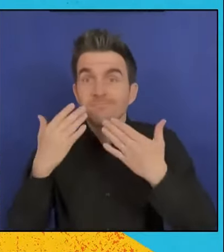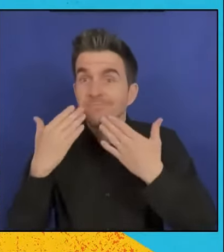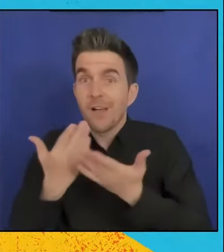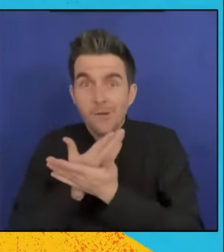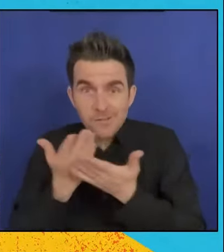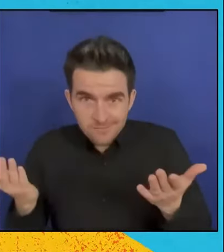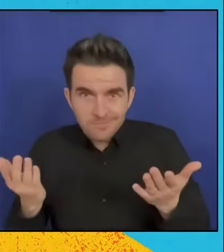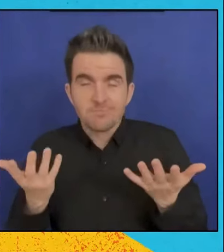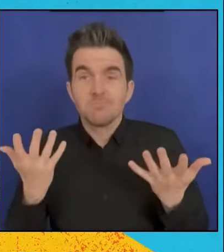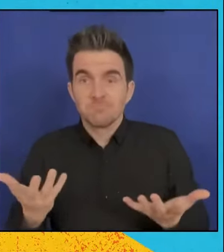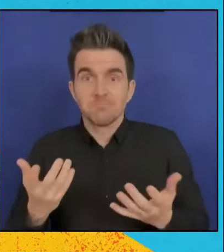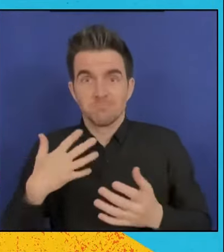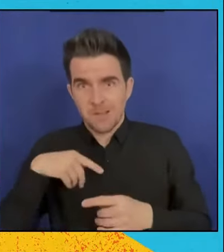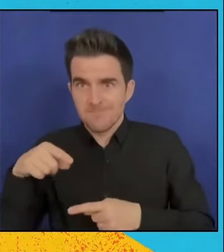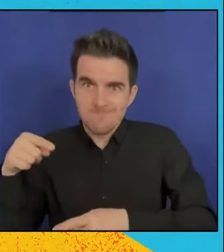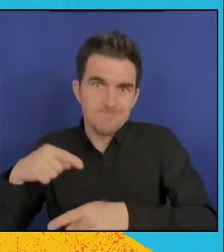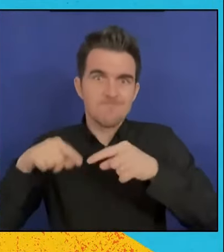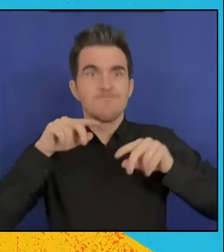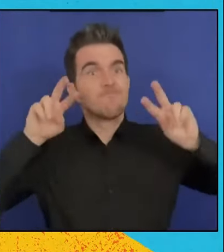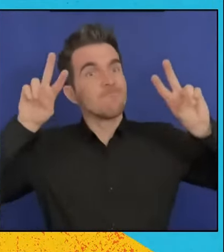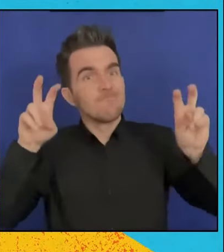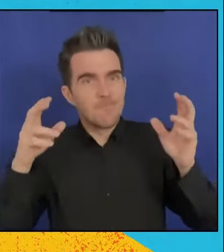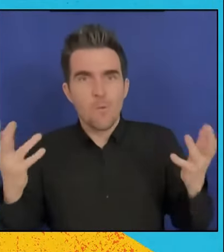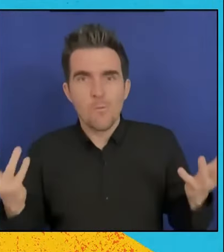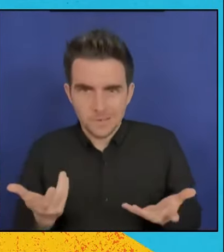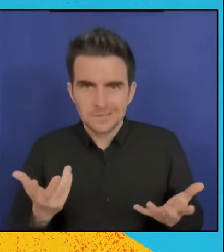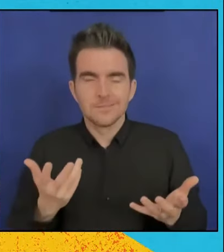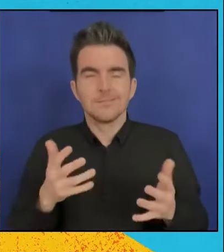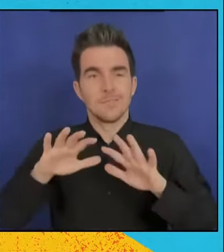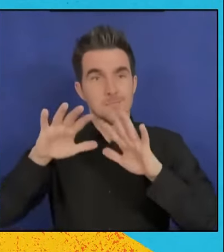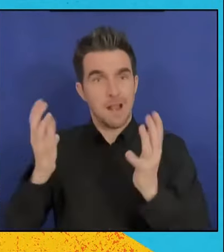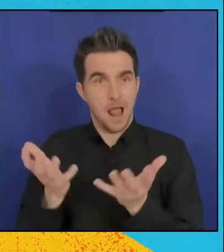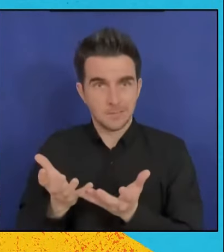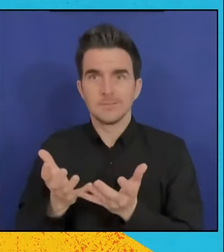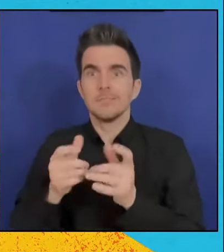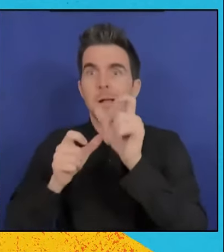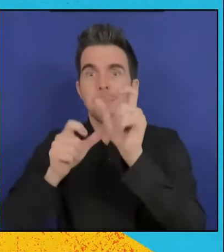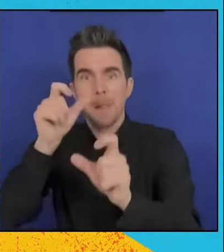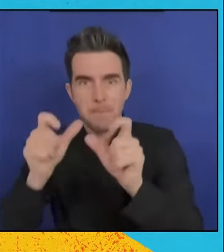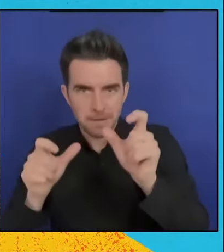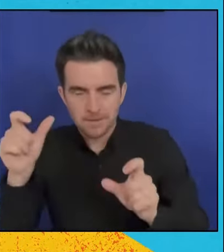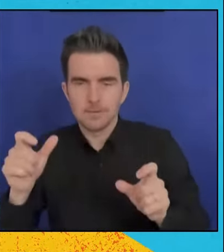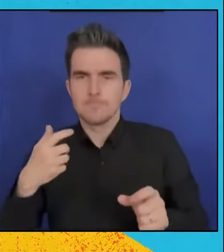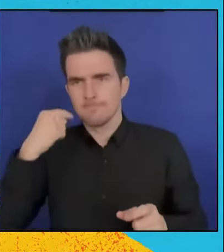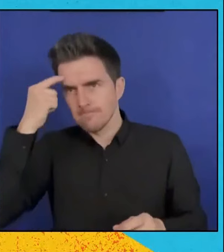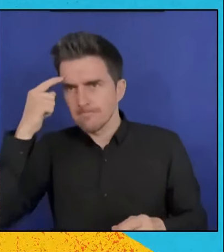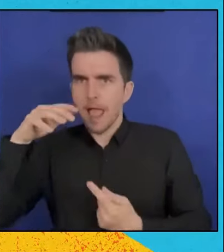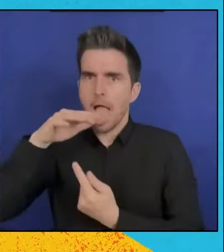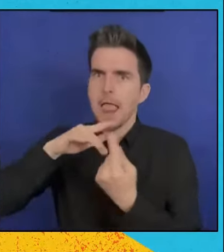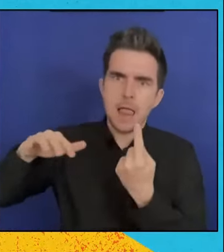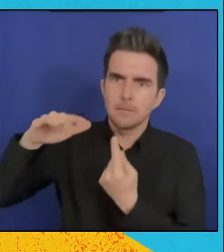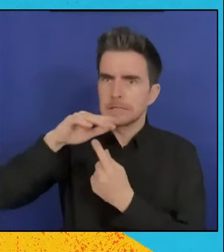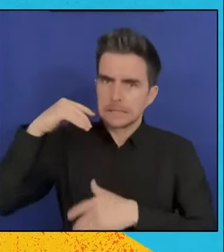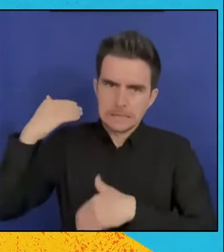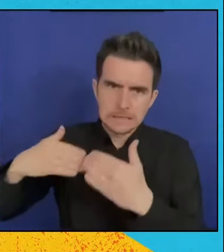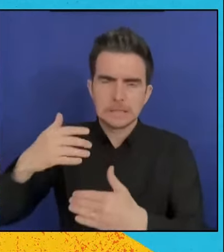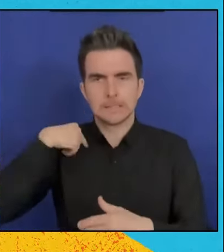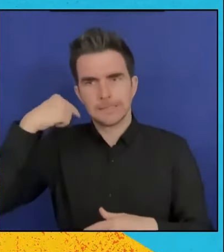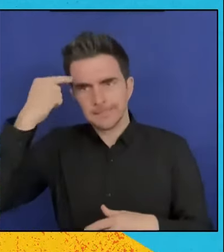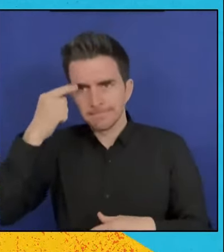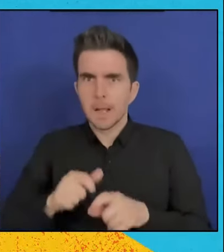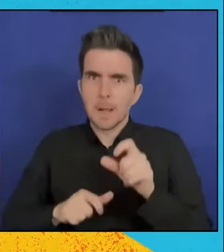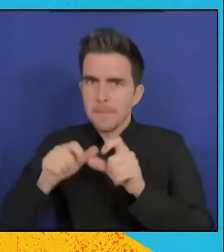about people, ourselves. And then we need to rethink about relationship with our planet. The fact that we've been able to stay here in one